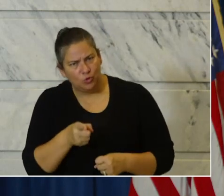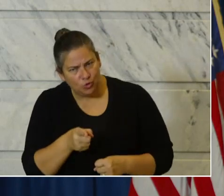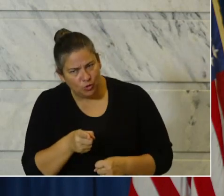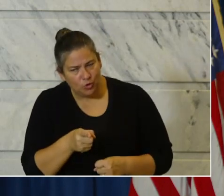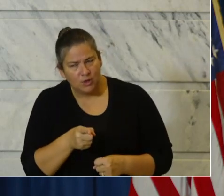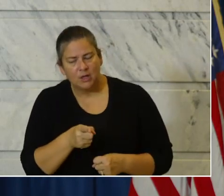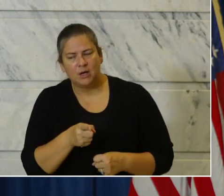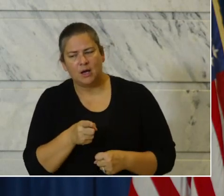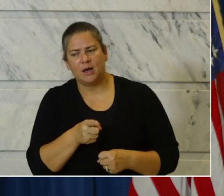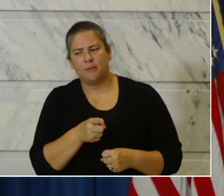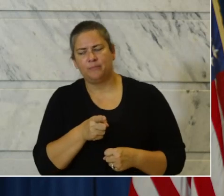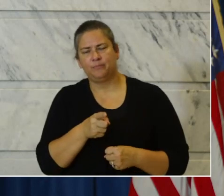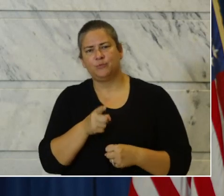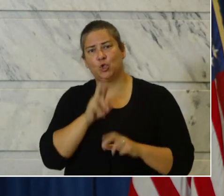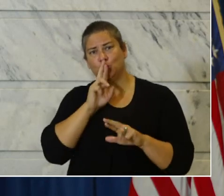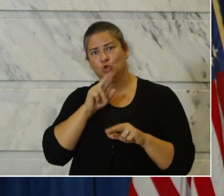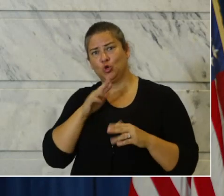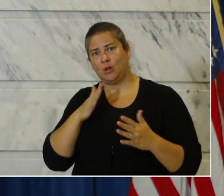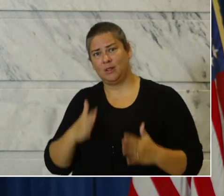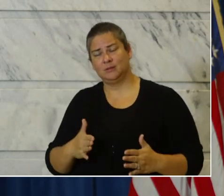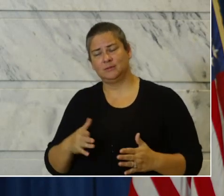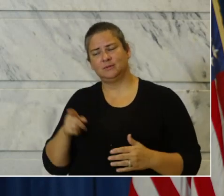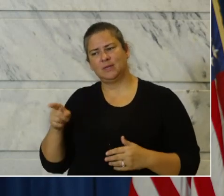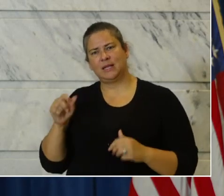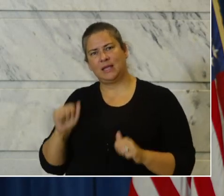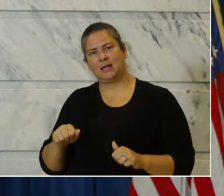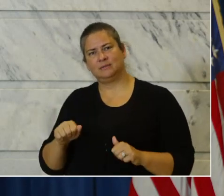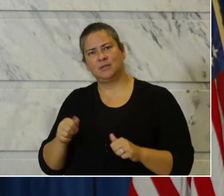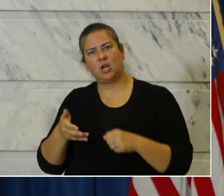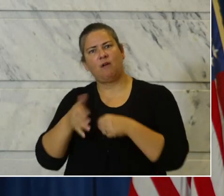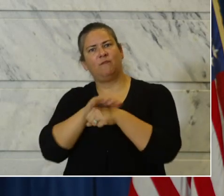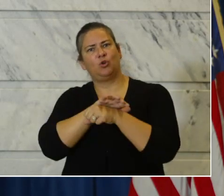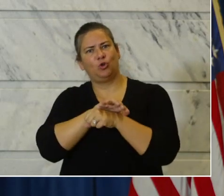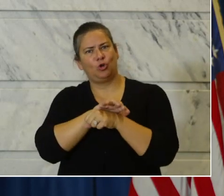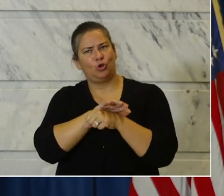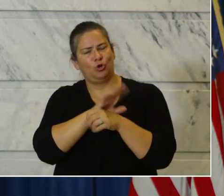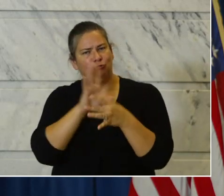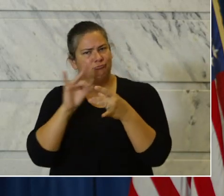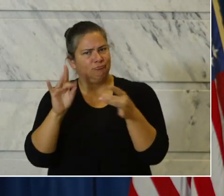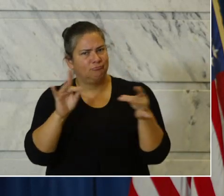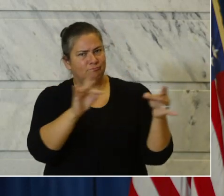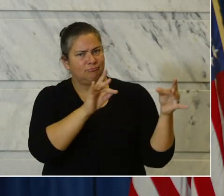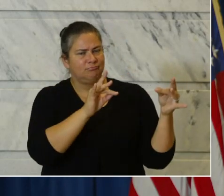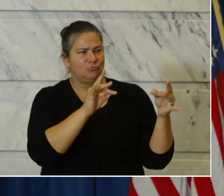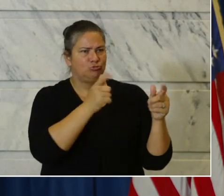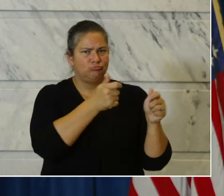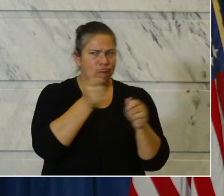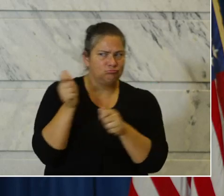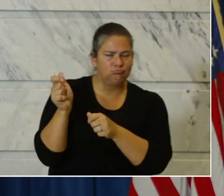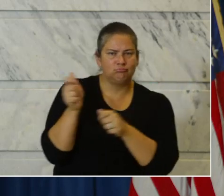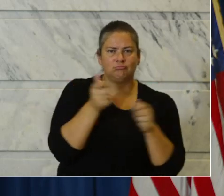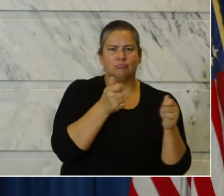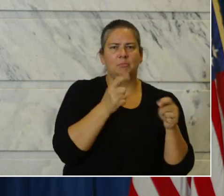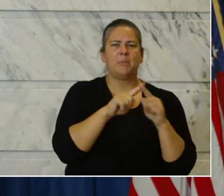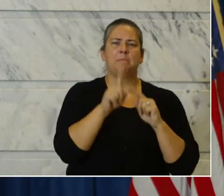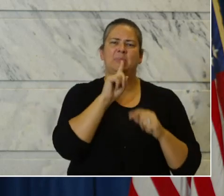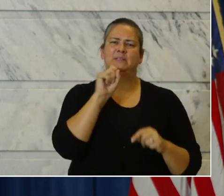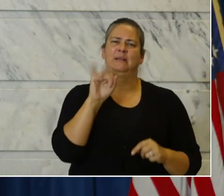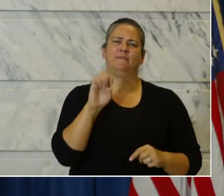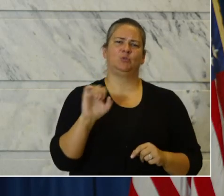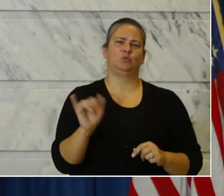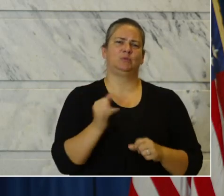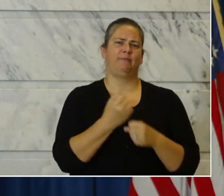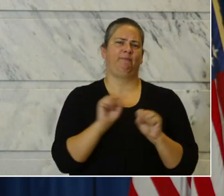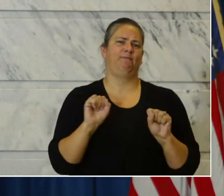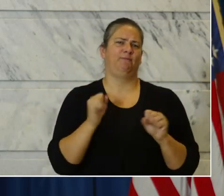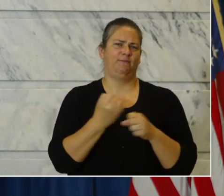that not only are journalists able to cover things, but also that you're safe when